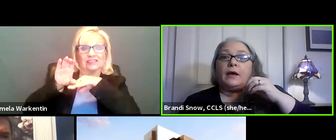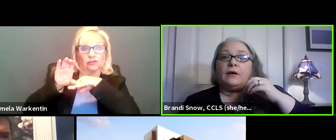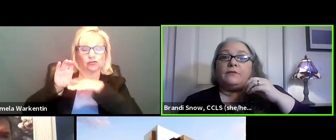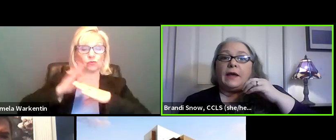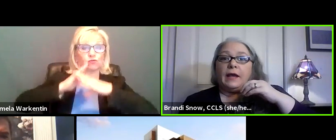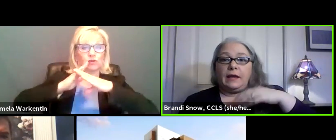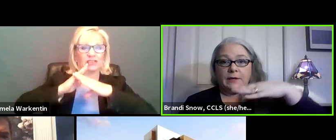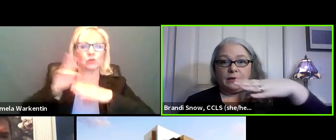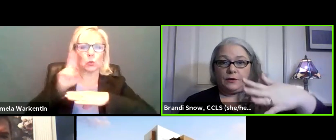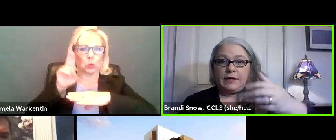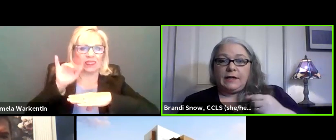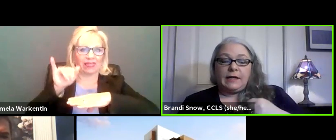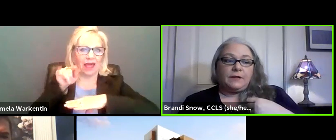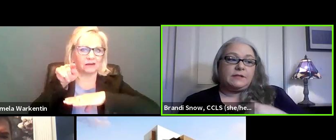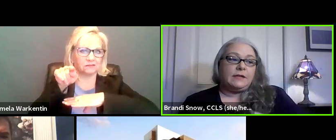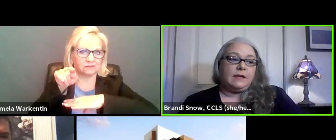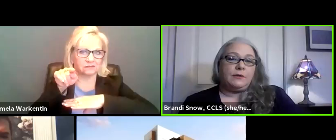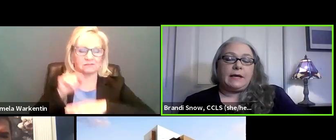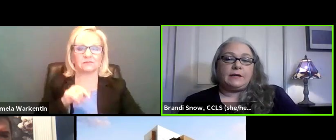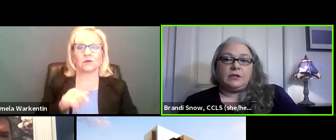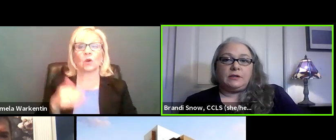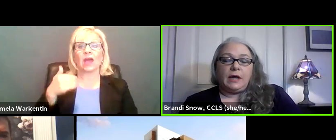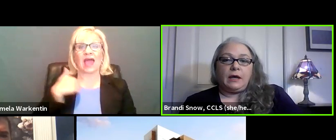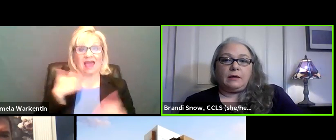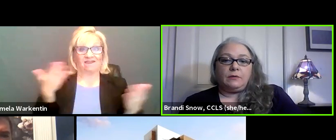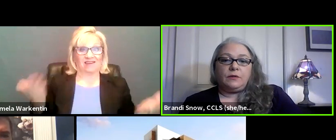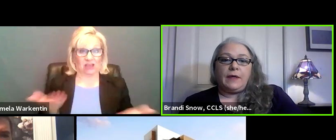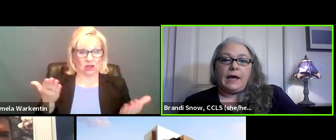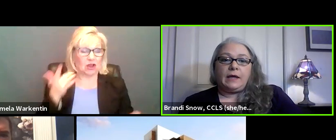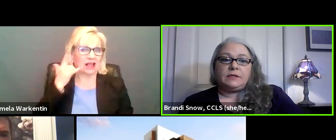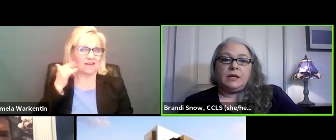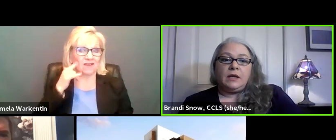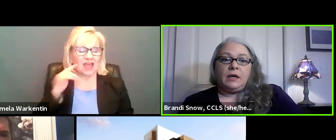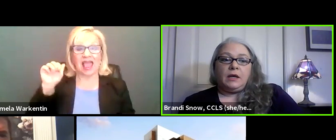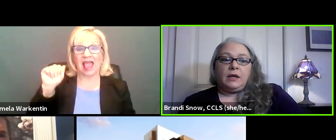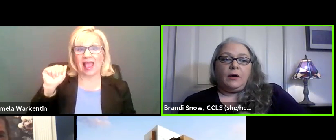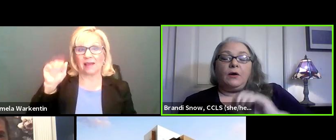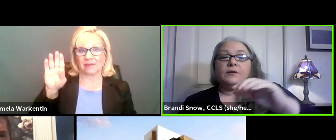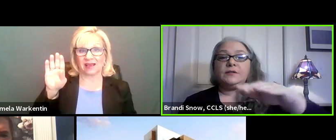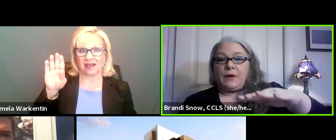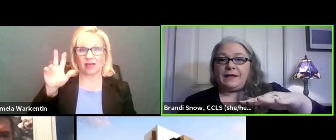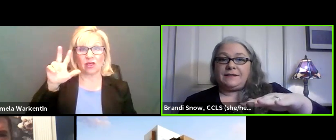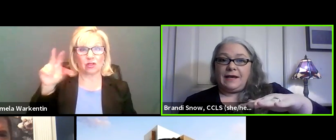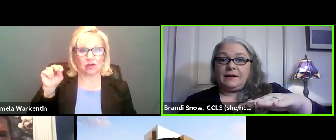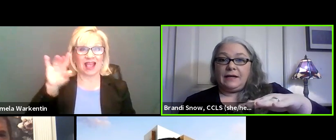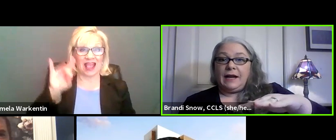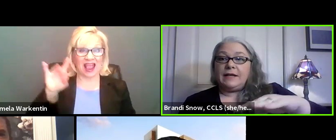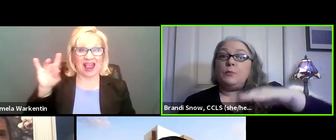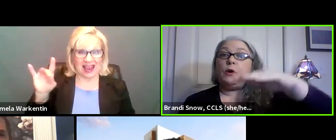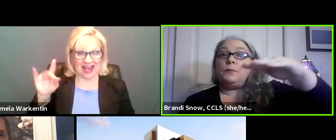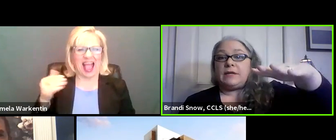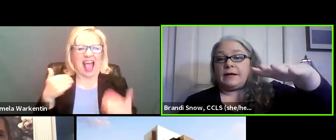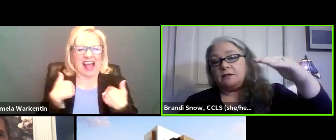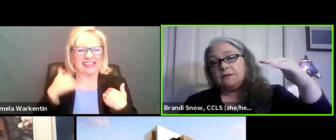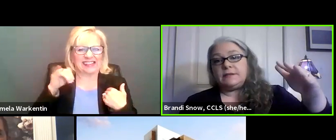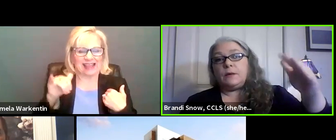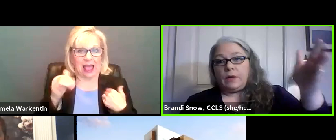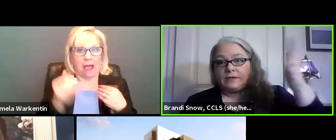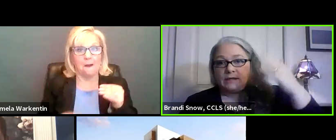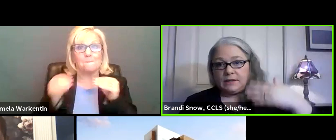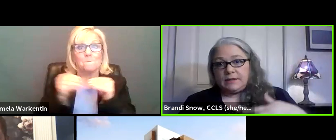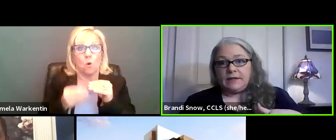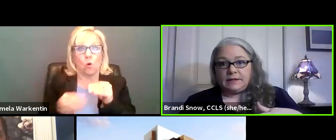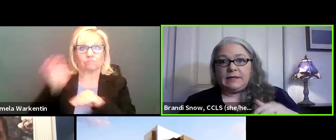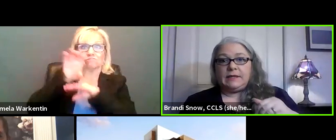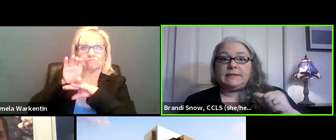you have AB 3088, the tenant protection, that also has that. It has more protections in some